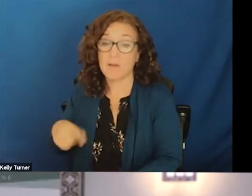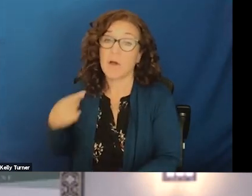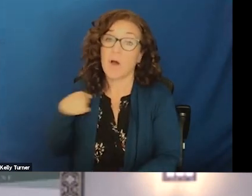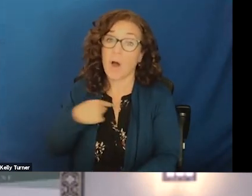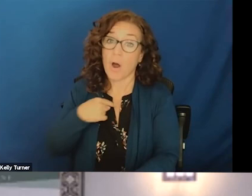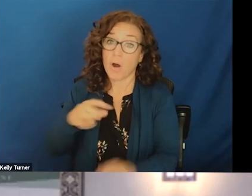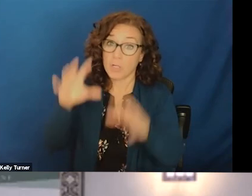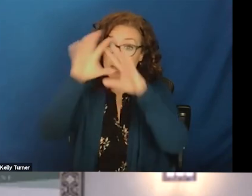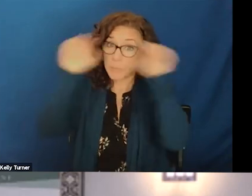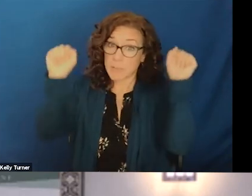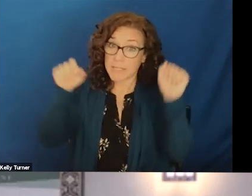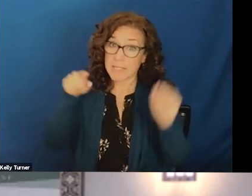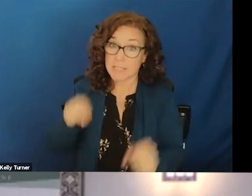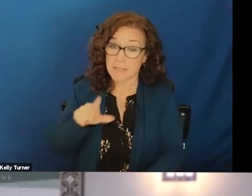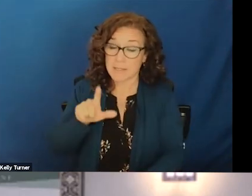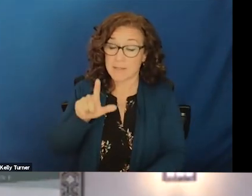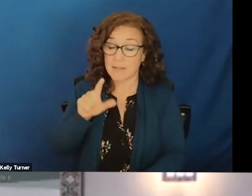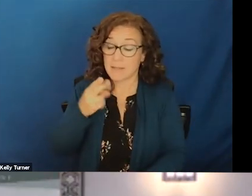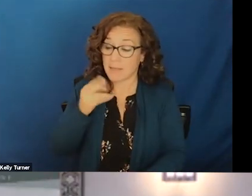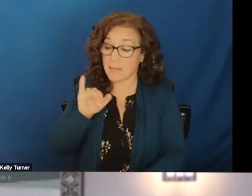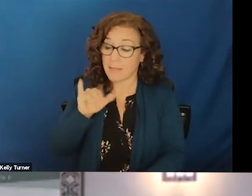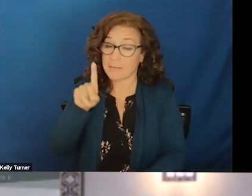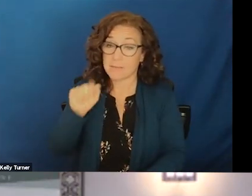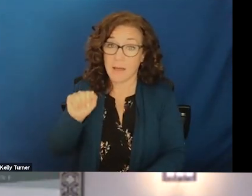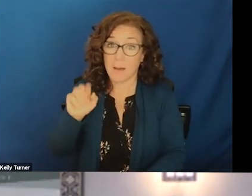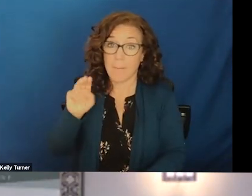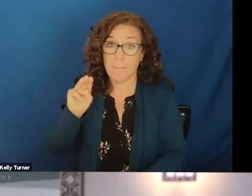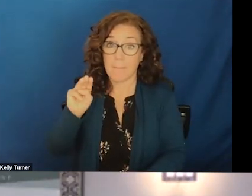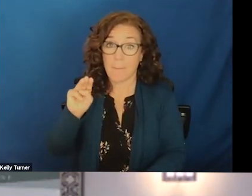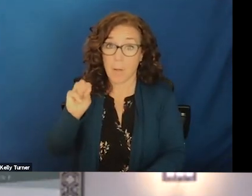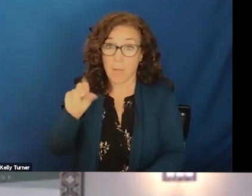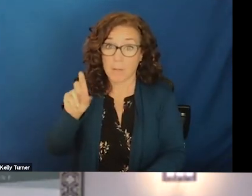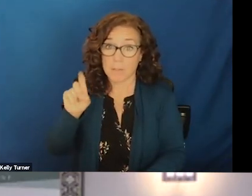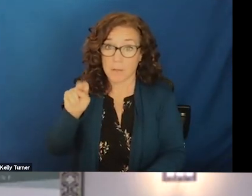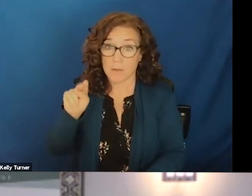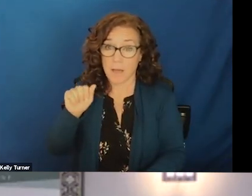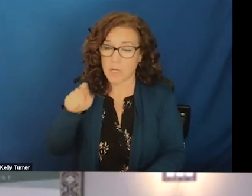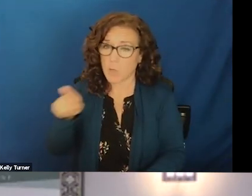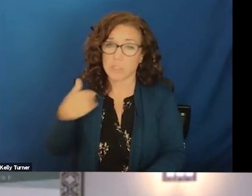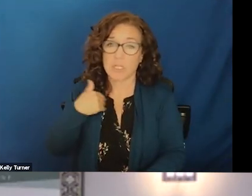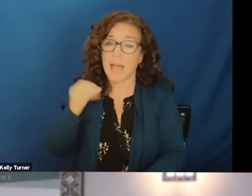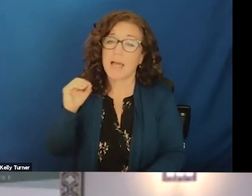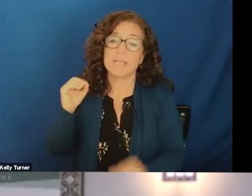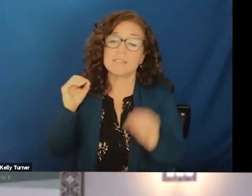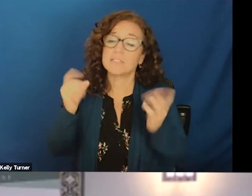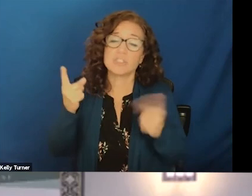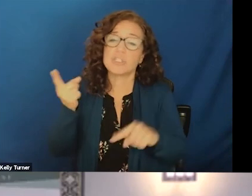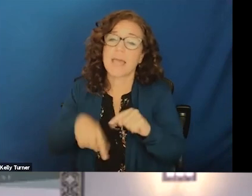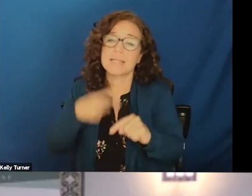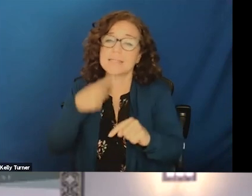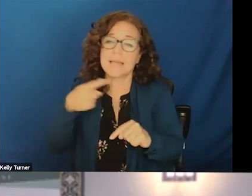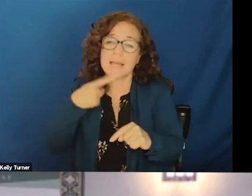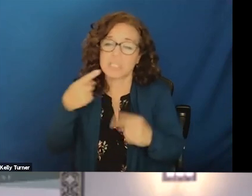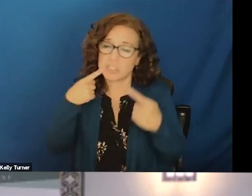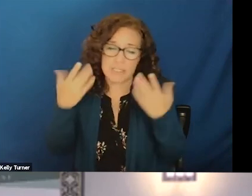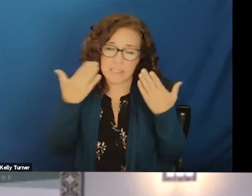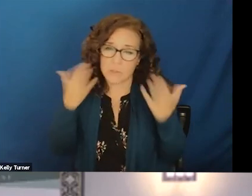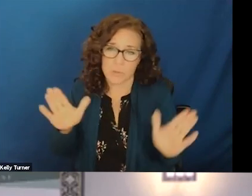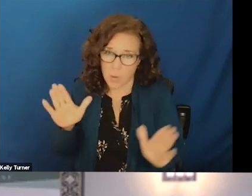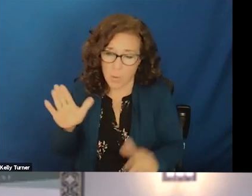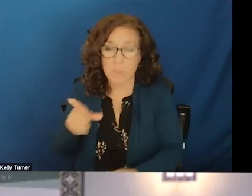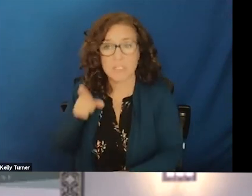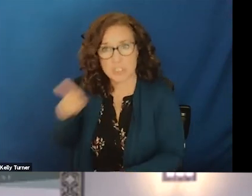0 plausible deniability. I mean, she was the executive director for the multilingual education for